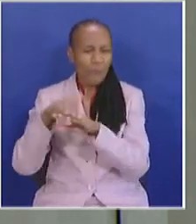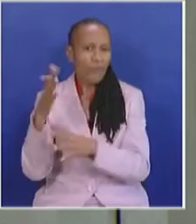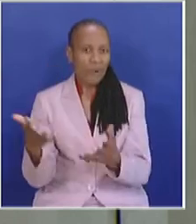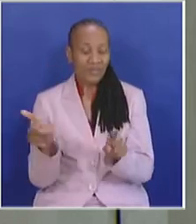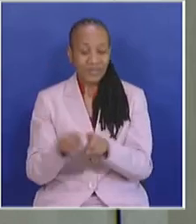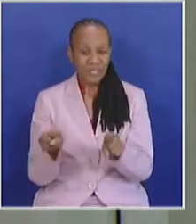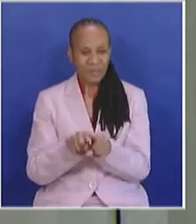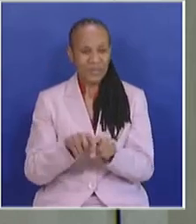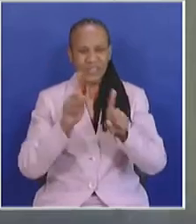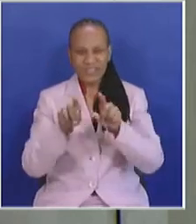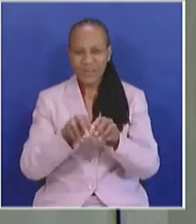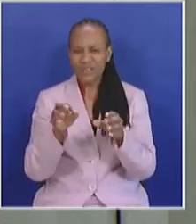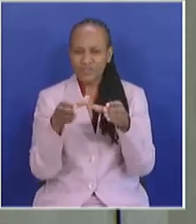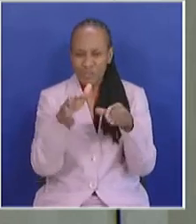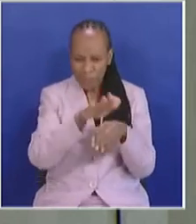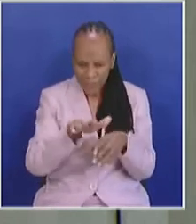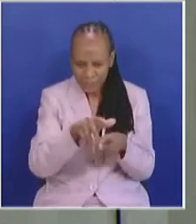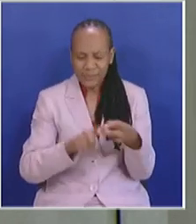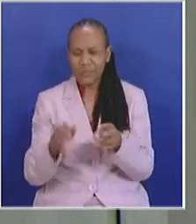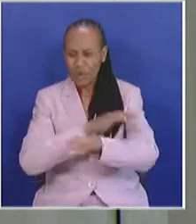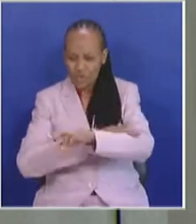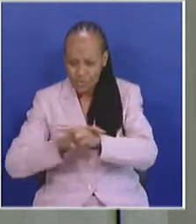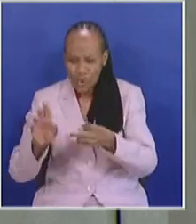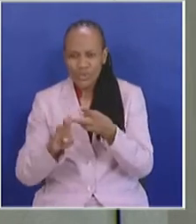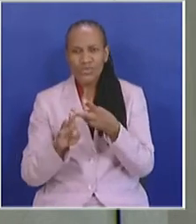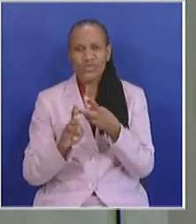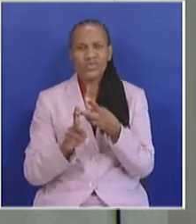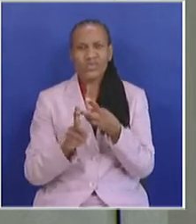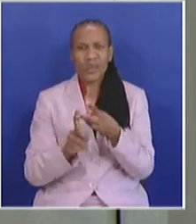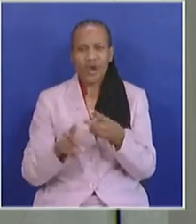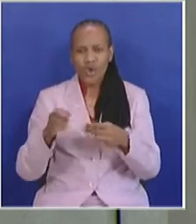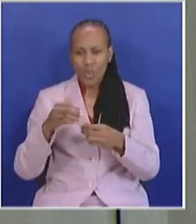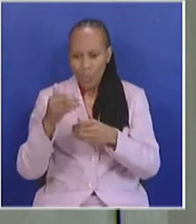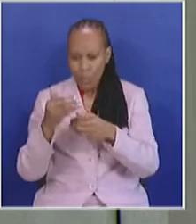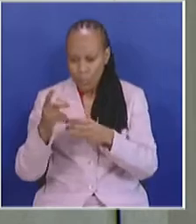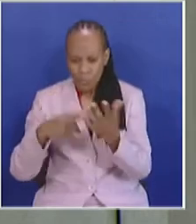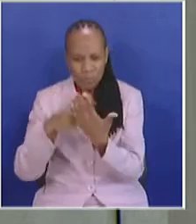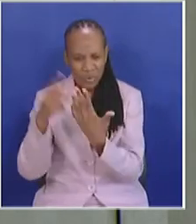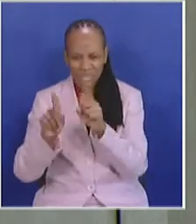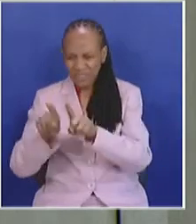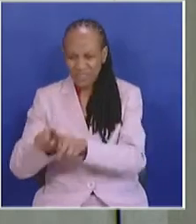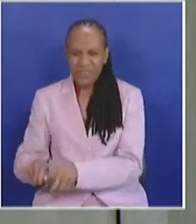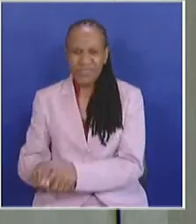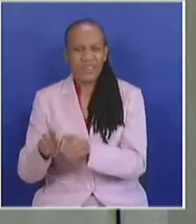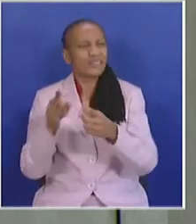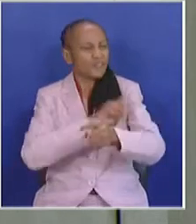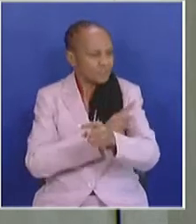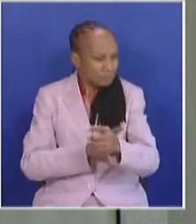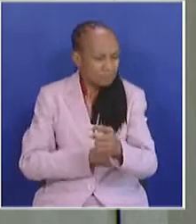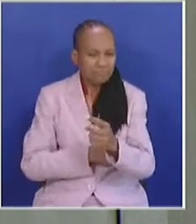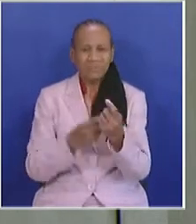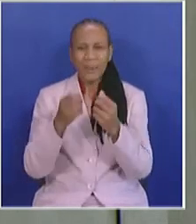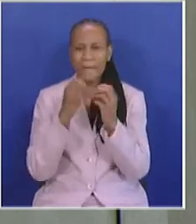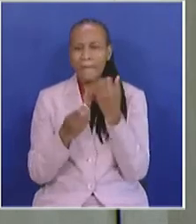plants, roads, port development, rolling stock, increased rail capacity, bus route